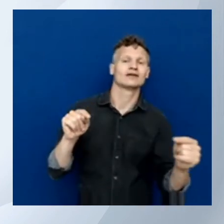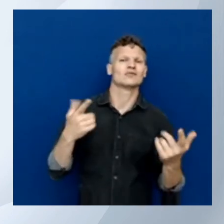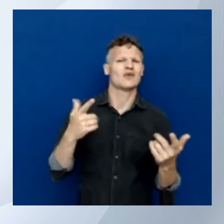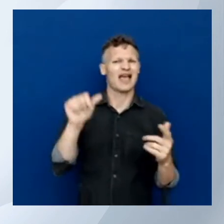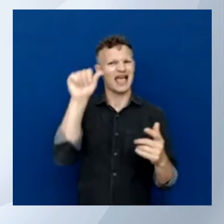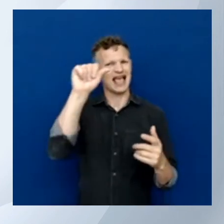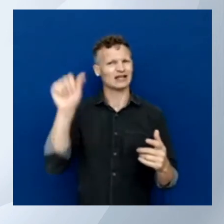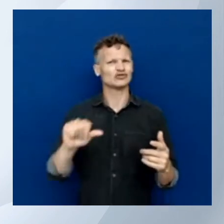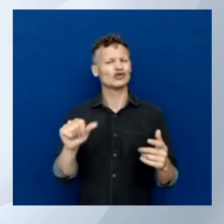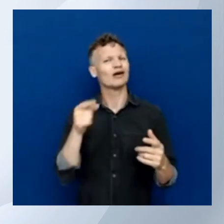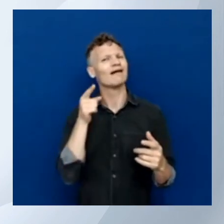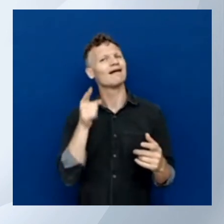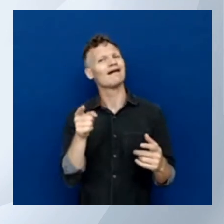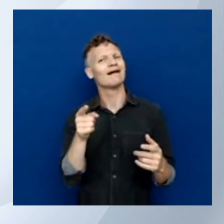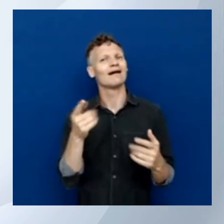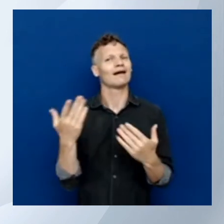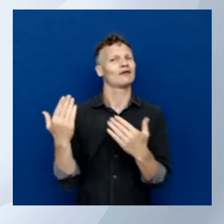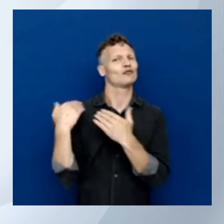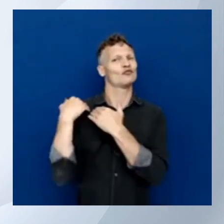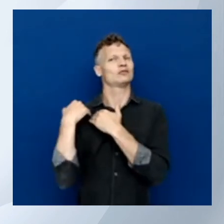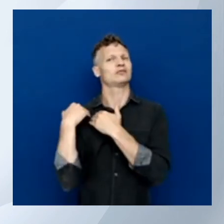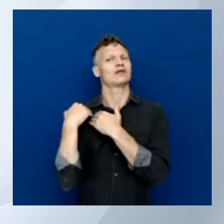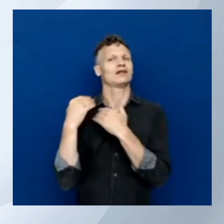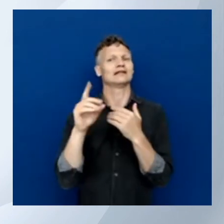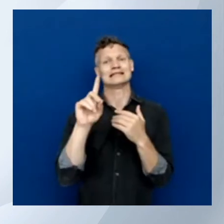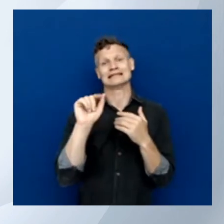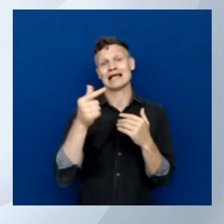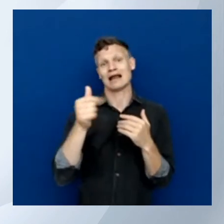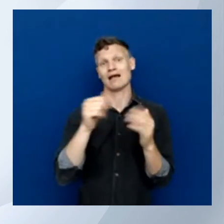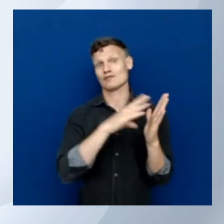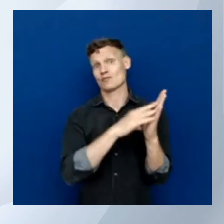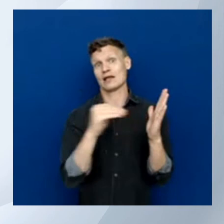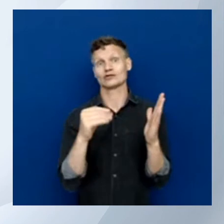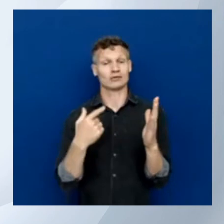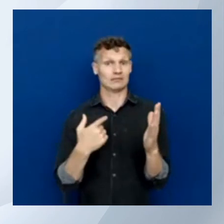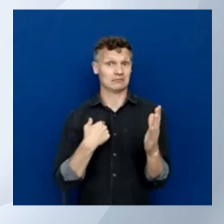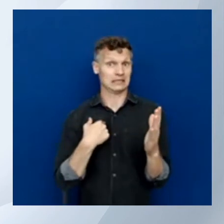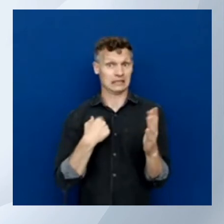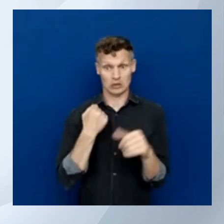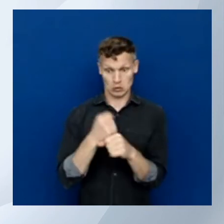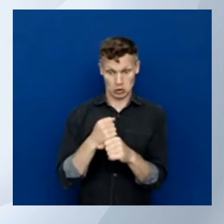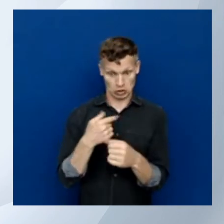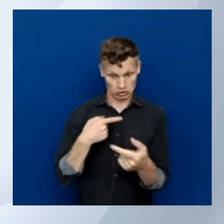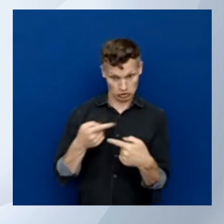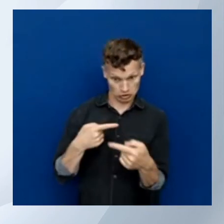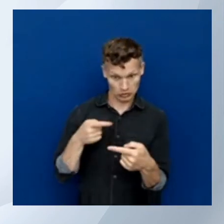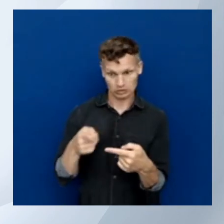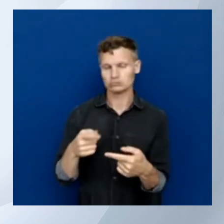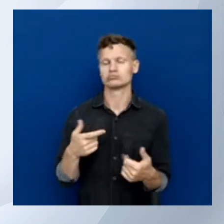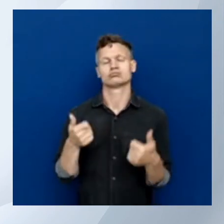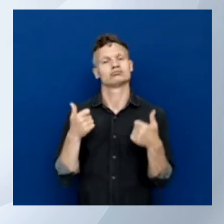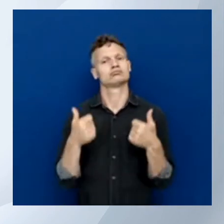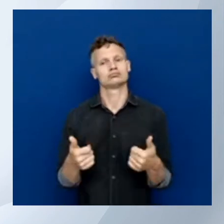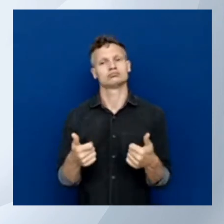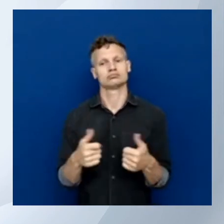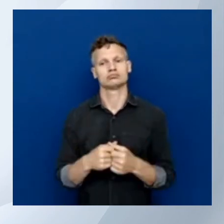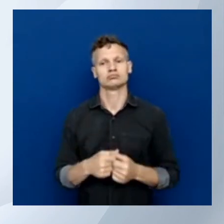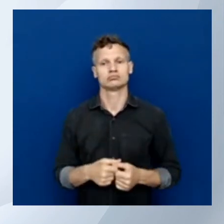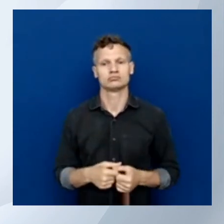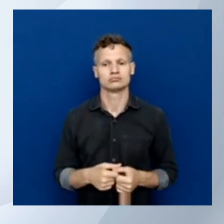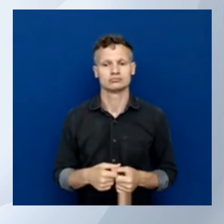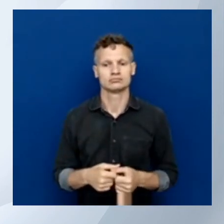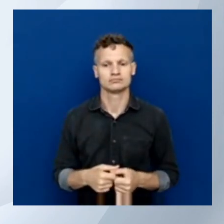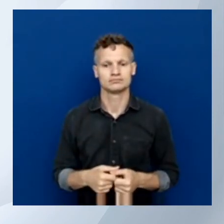stuff. And in my experience, it works pretty well. There's another thing that this has got over the